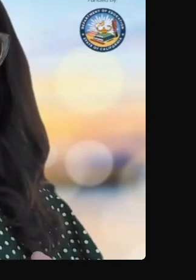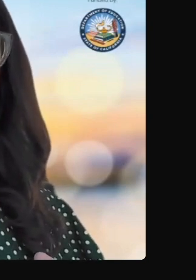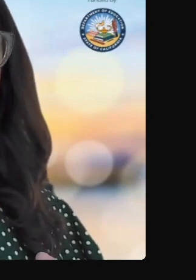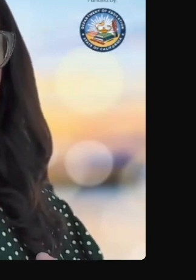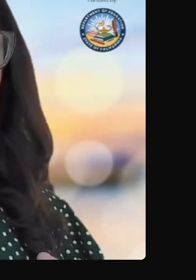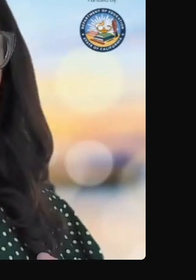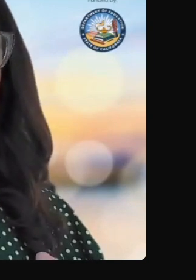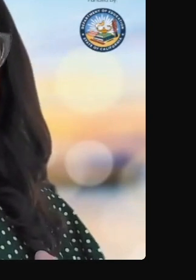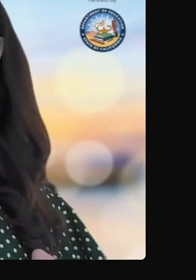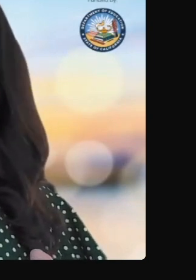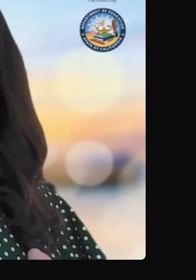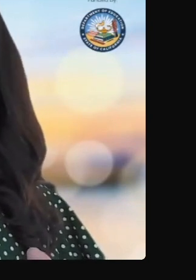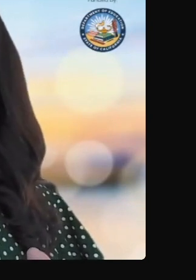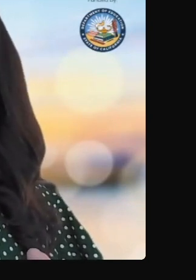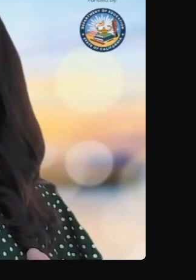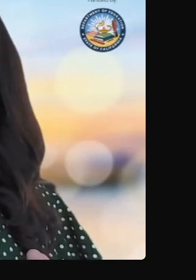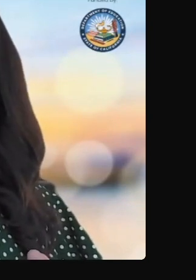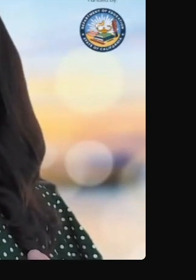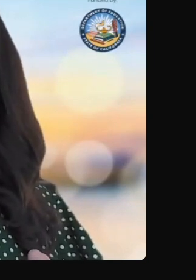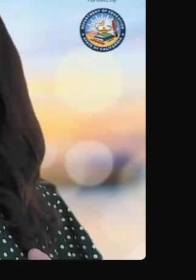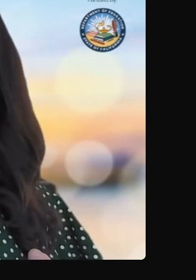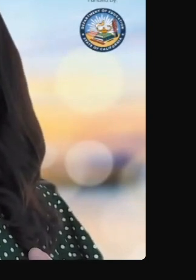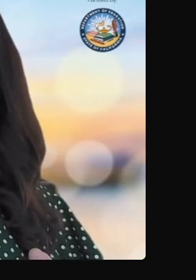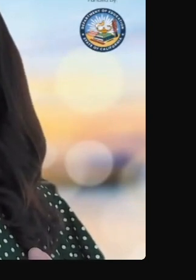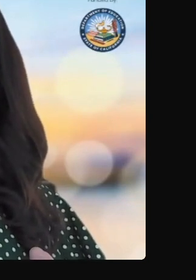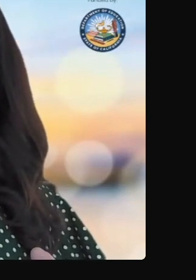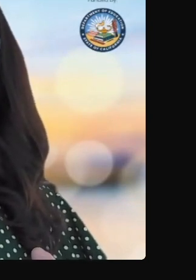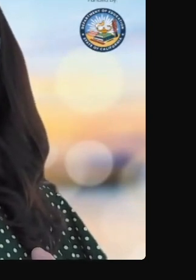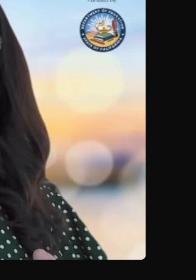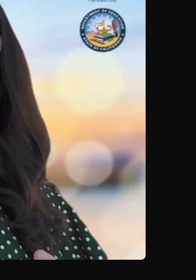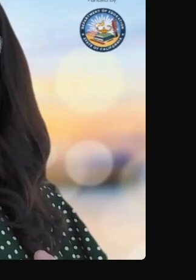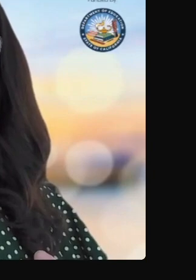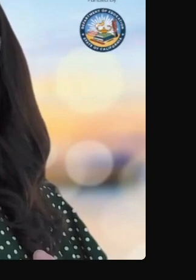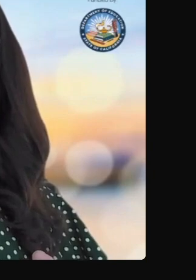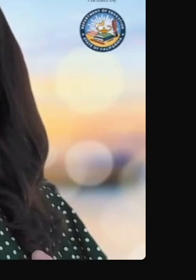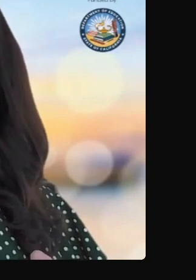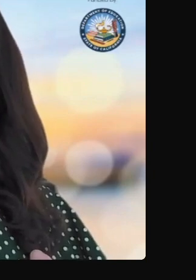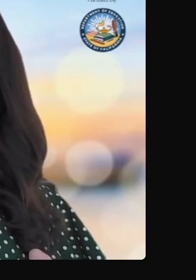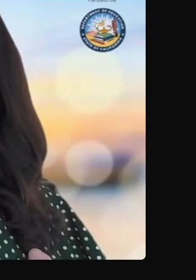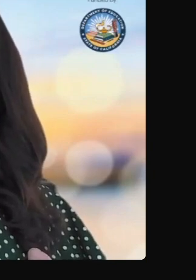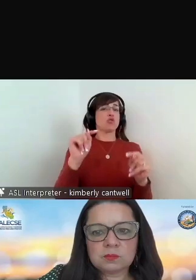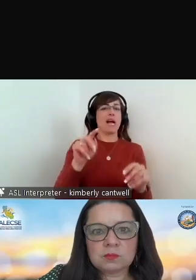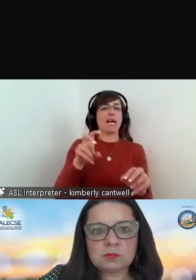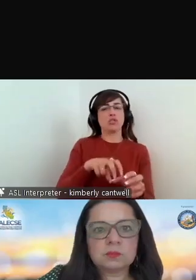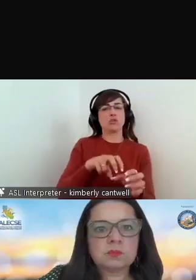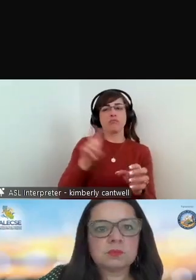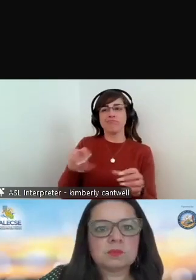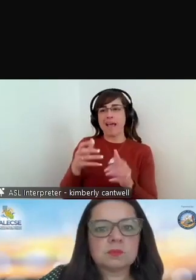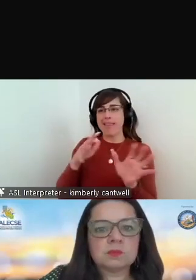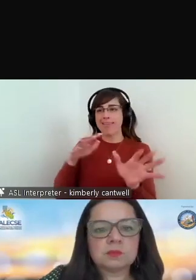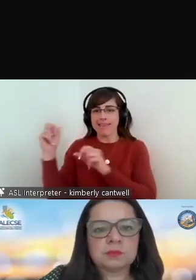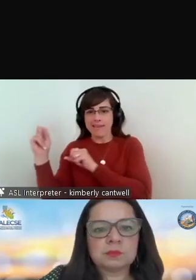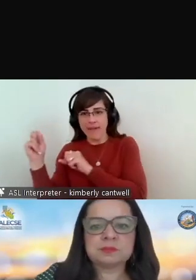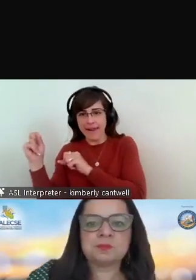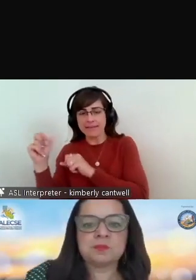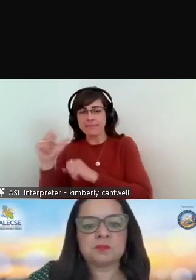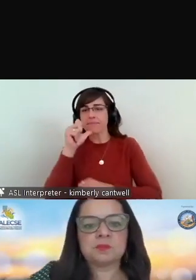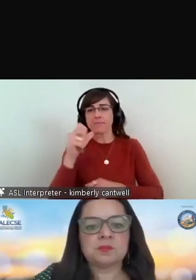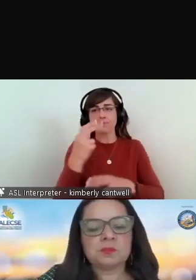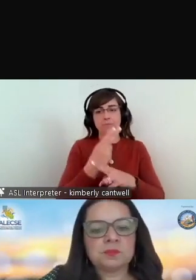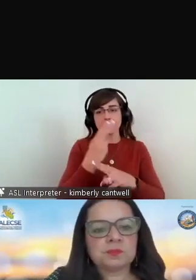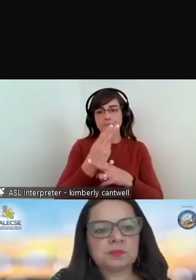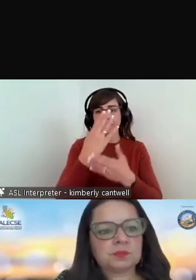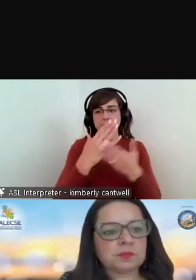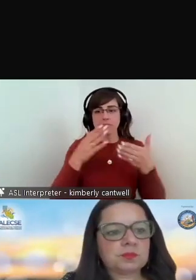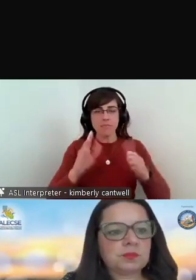roll briefly, and then he kind of was like, I don't want to do this anymore. So he tried to leave instead of, using